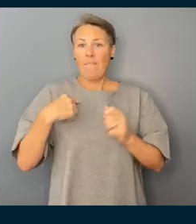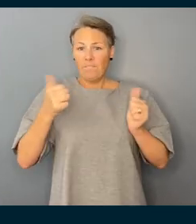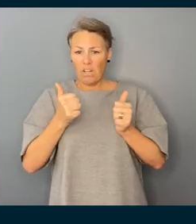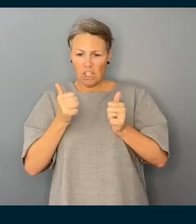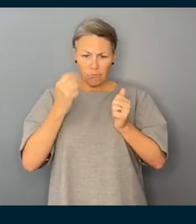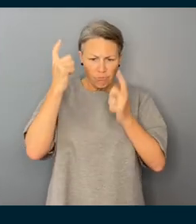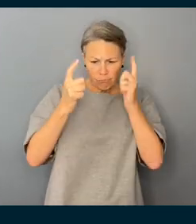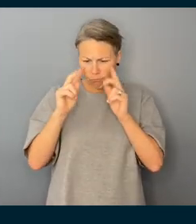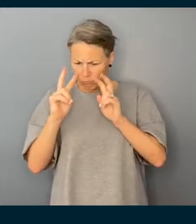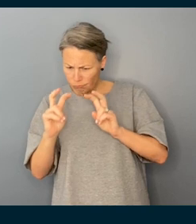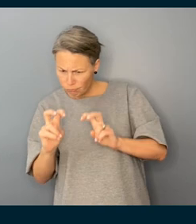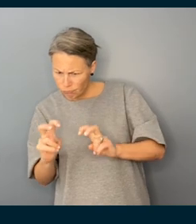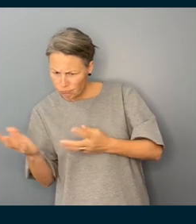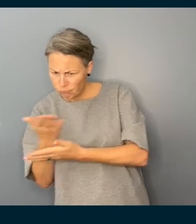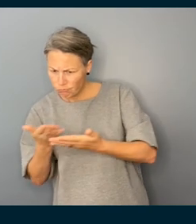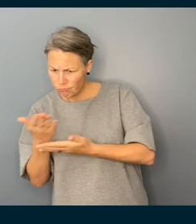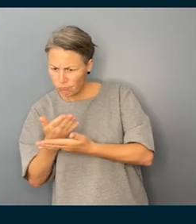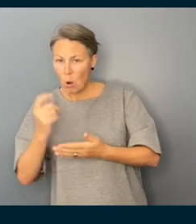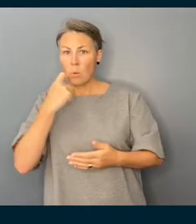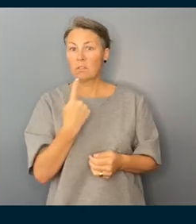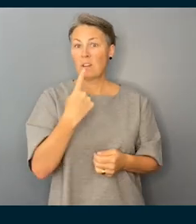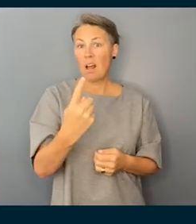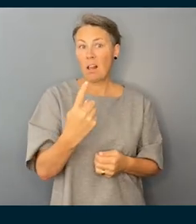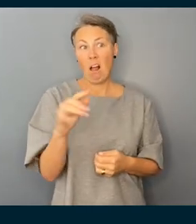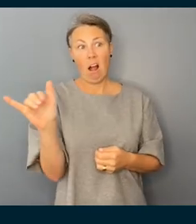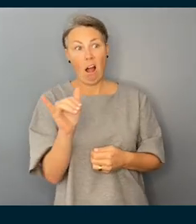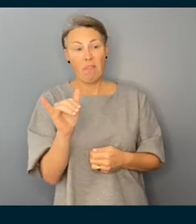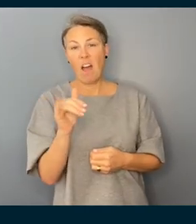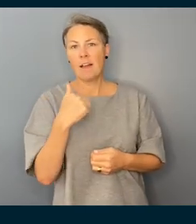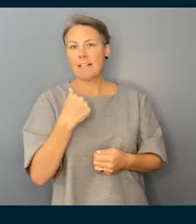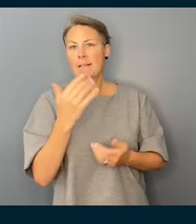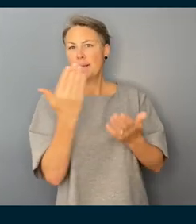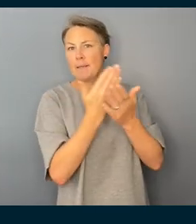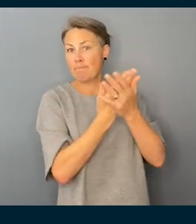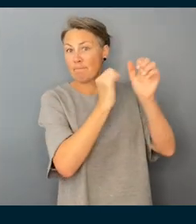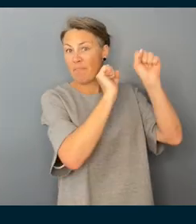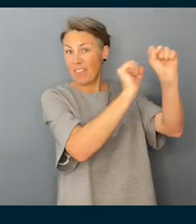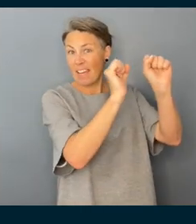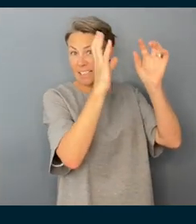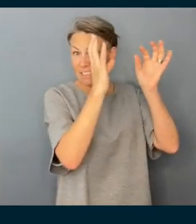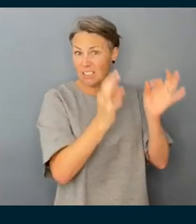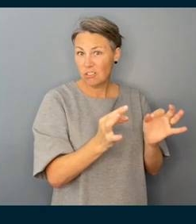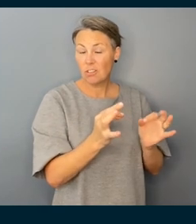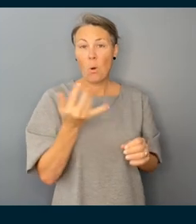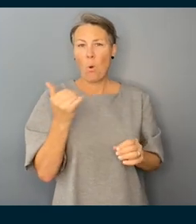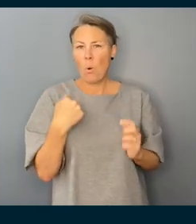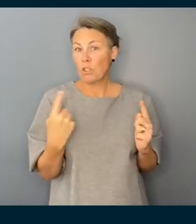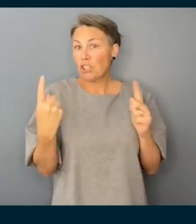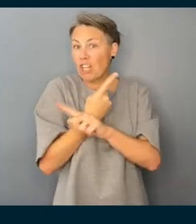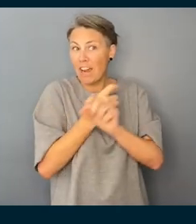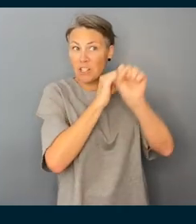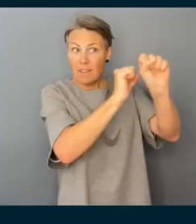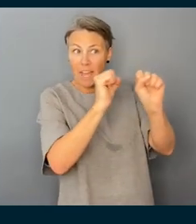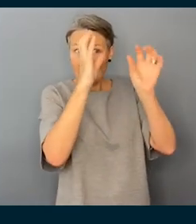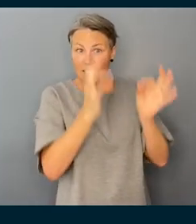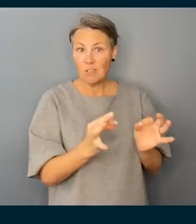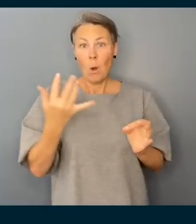decision still applies, if the decision is changed in some way, or if we make a new decision. You can find out